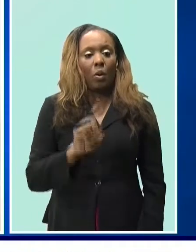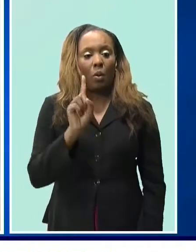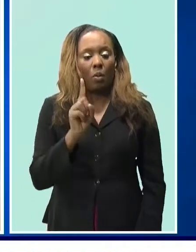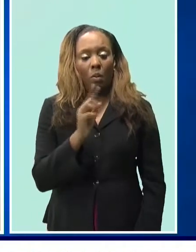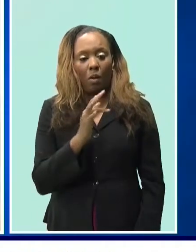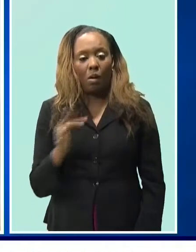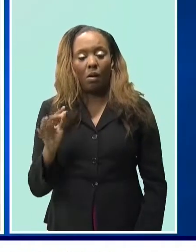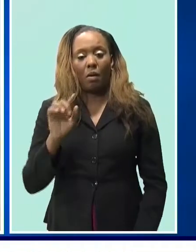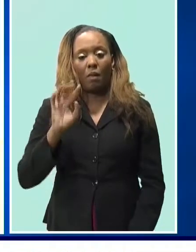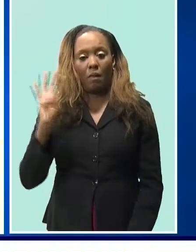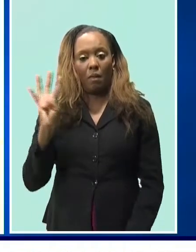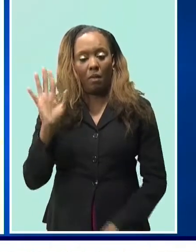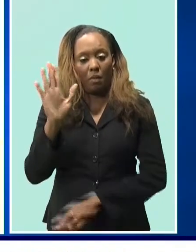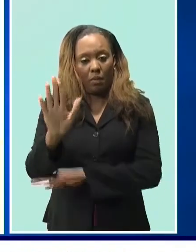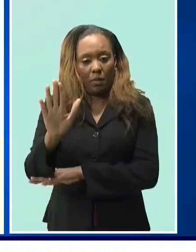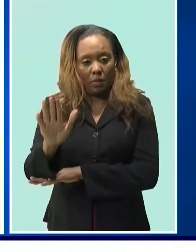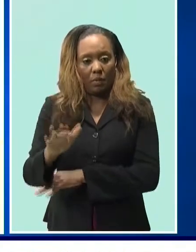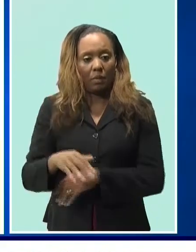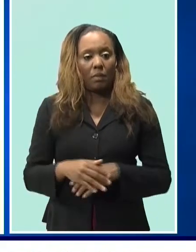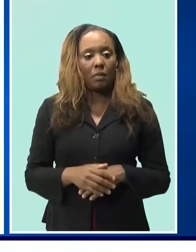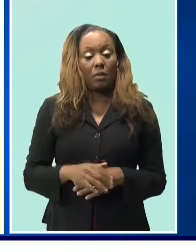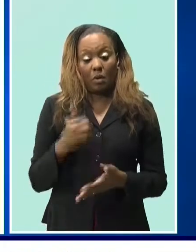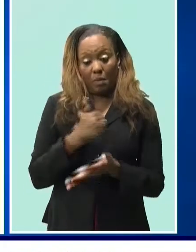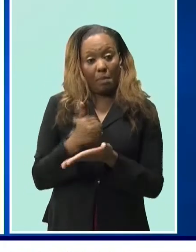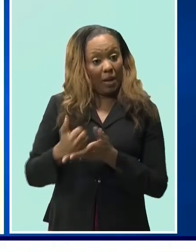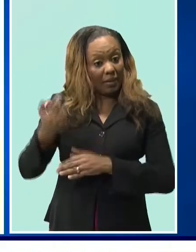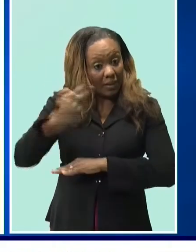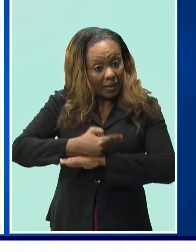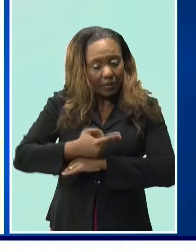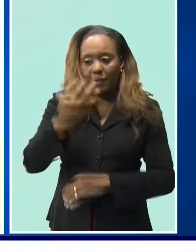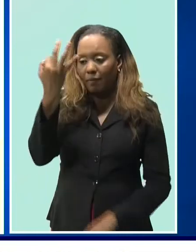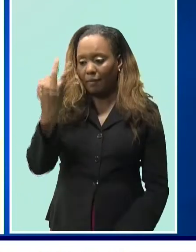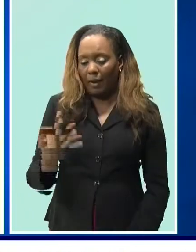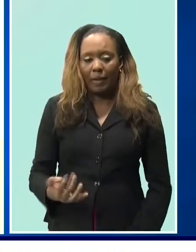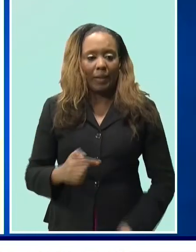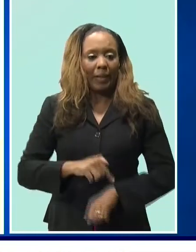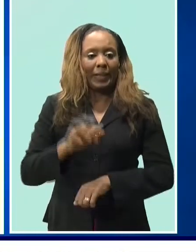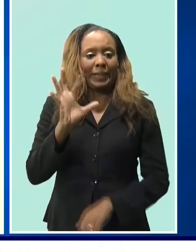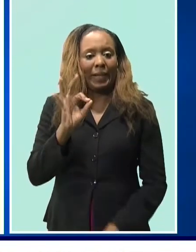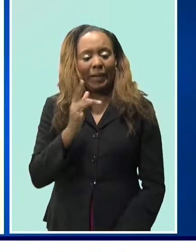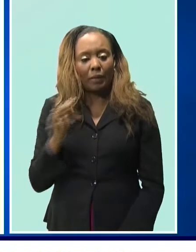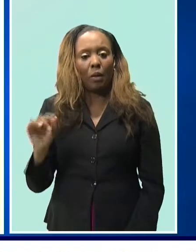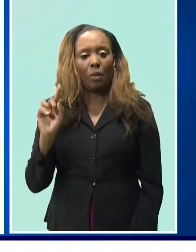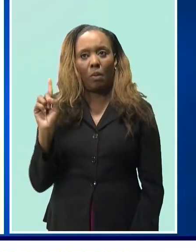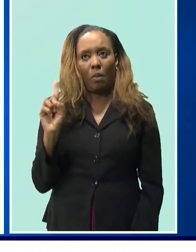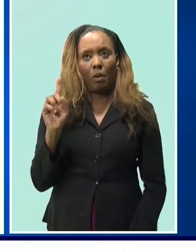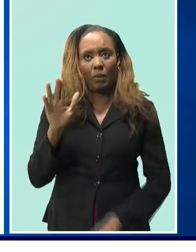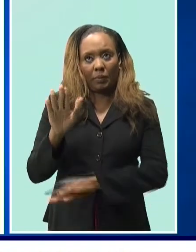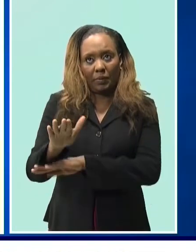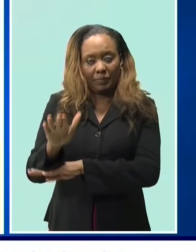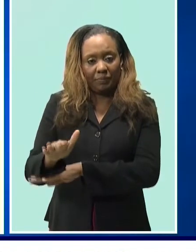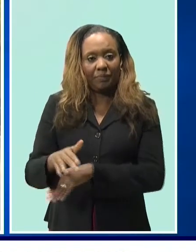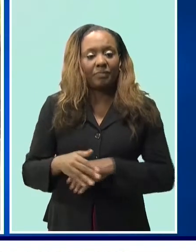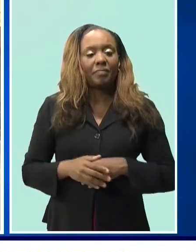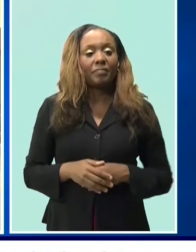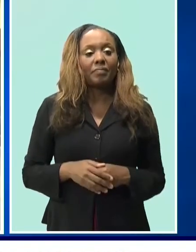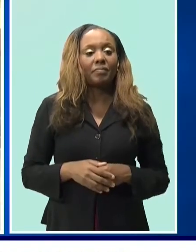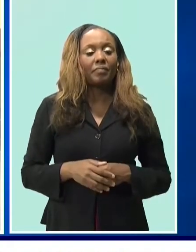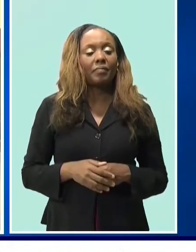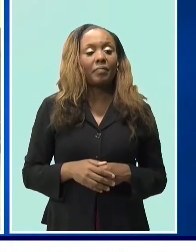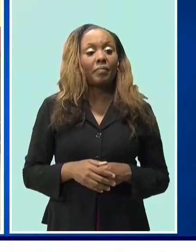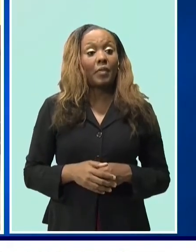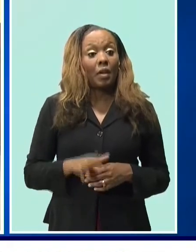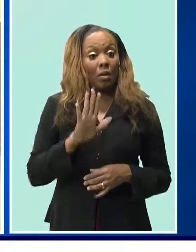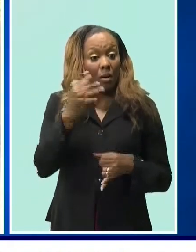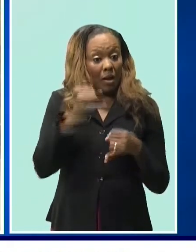1 and 4 p.m. Your banking day will be Friday between 9 and 1 p.m. And people